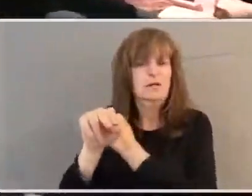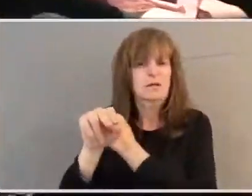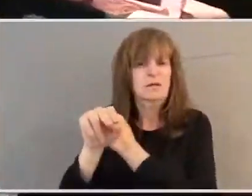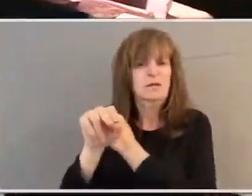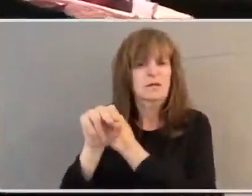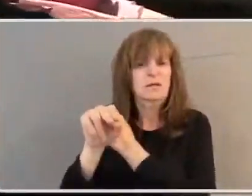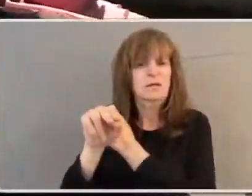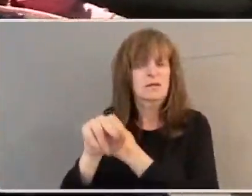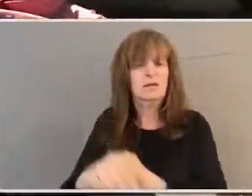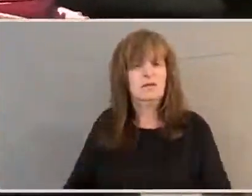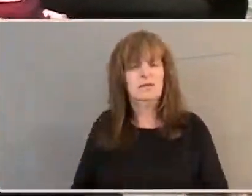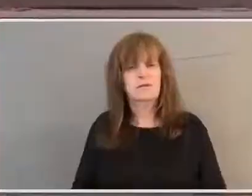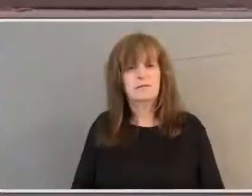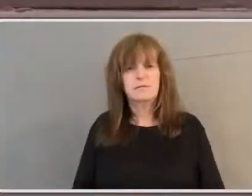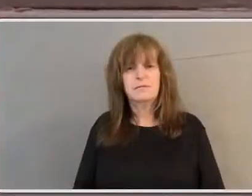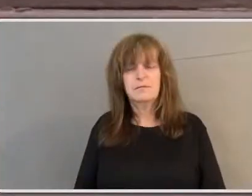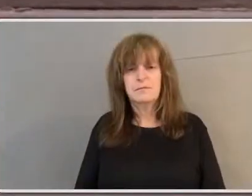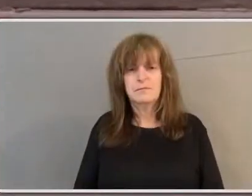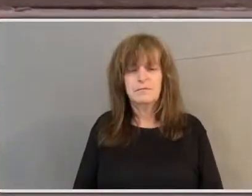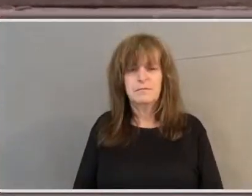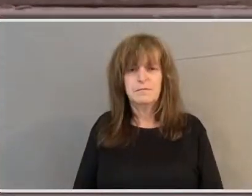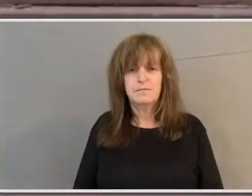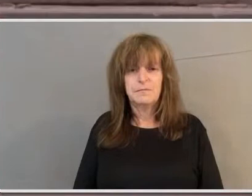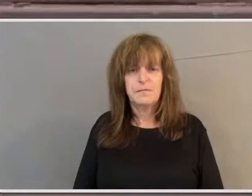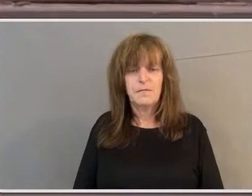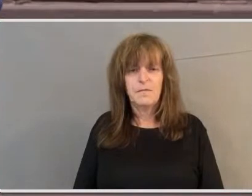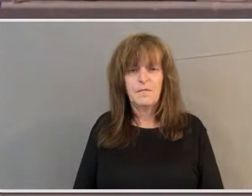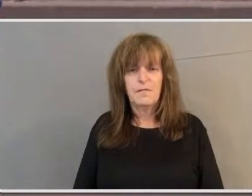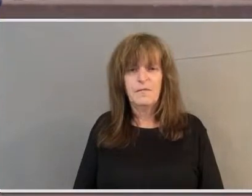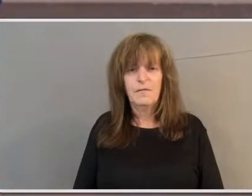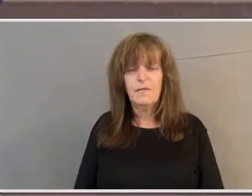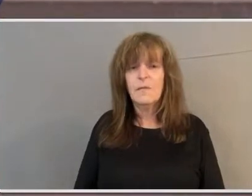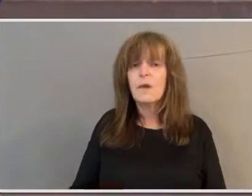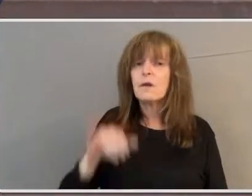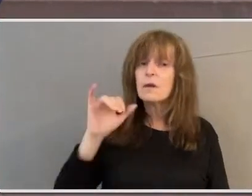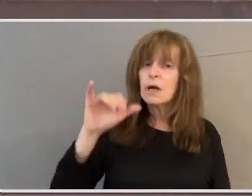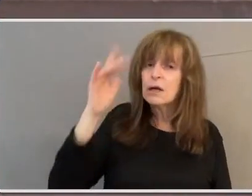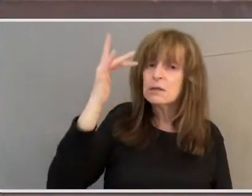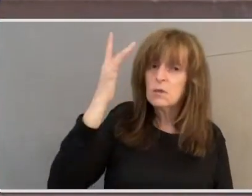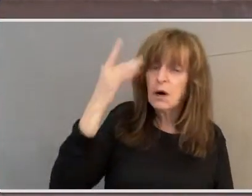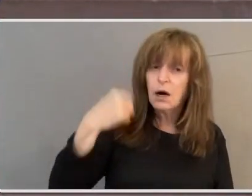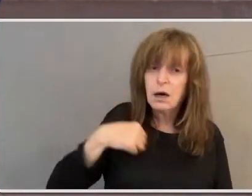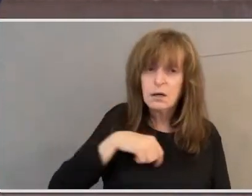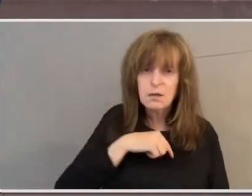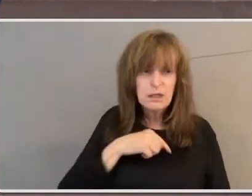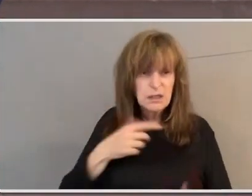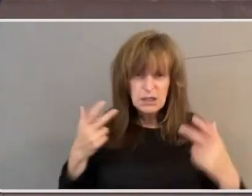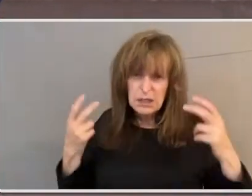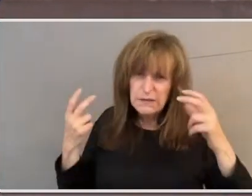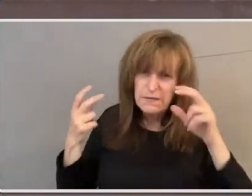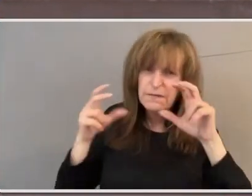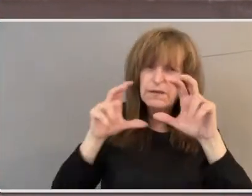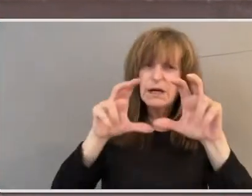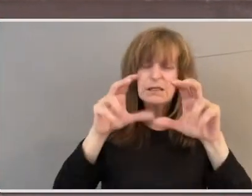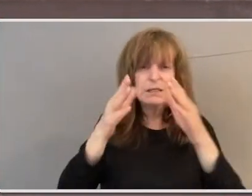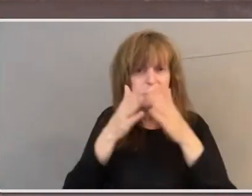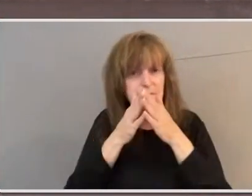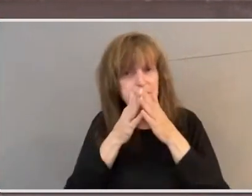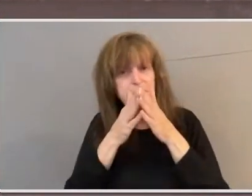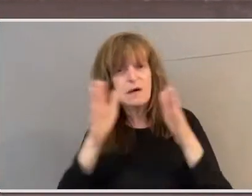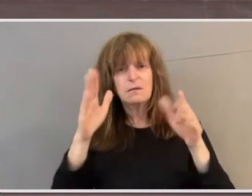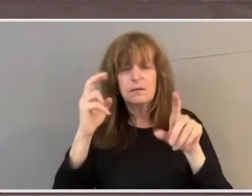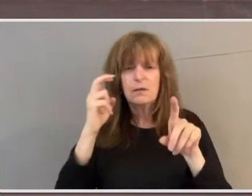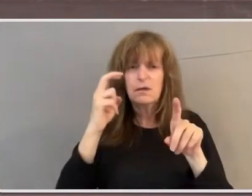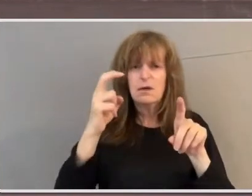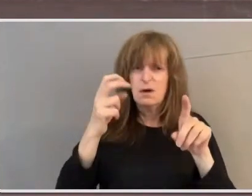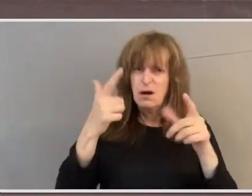That's why we are making the largest investment in public transit in Canadian history, as we bring